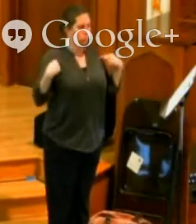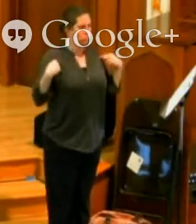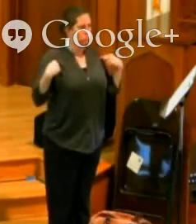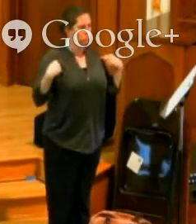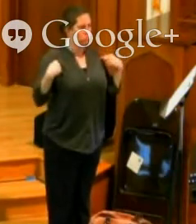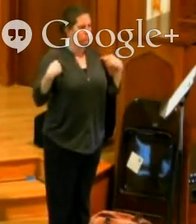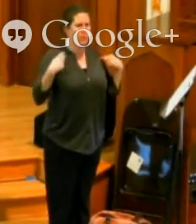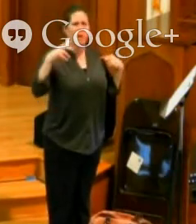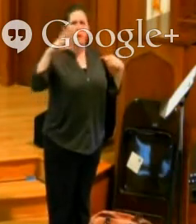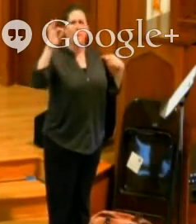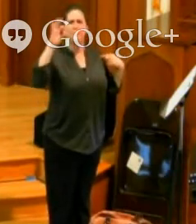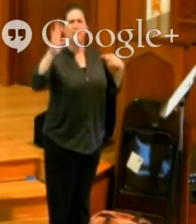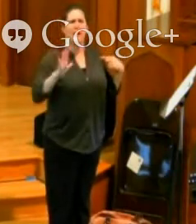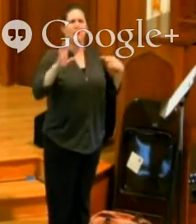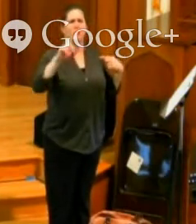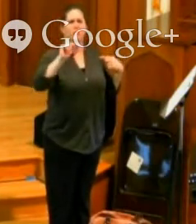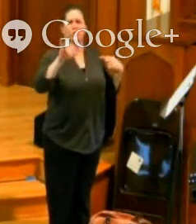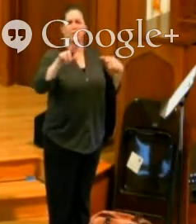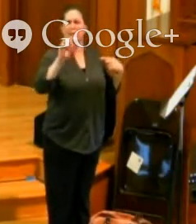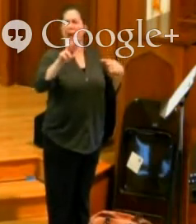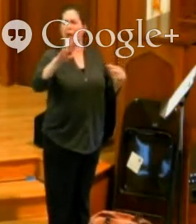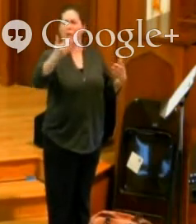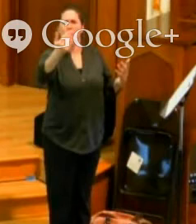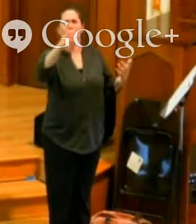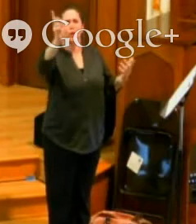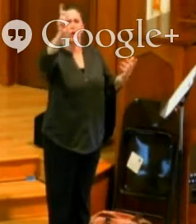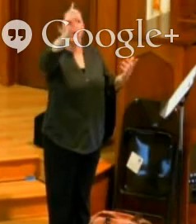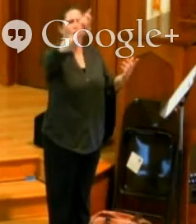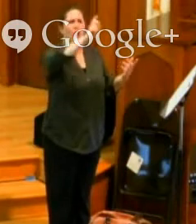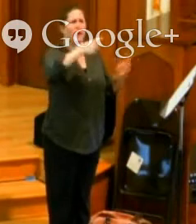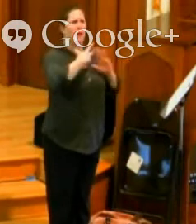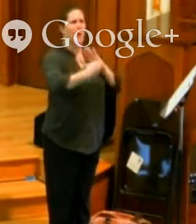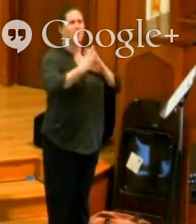Pastor Tyler? Because I want him to do this breathing exercise too.